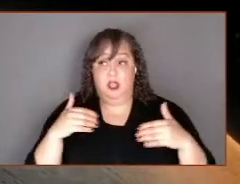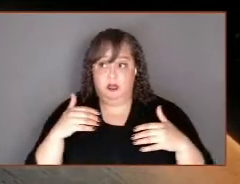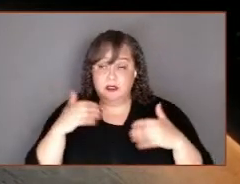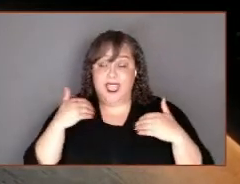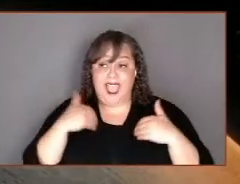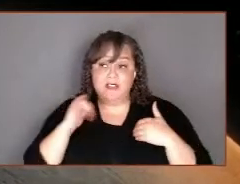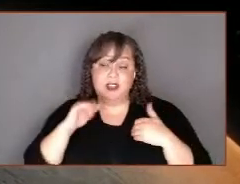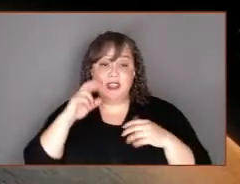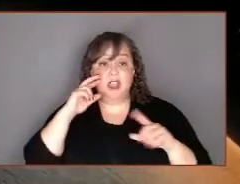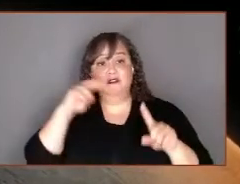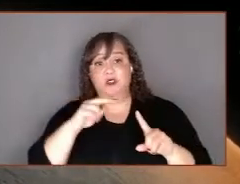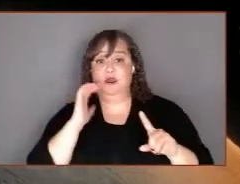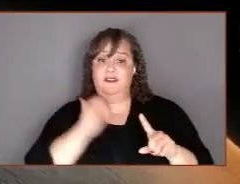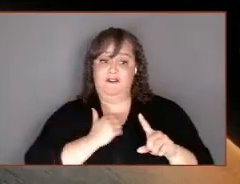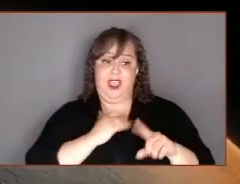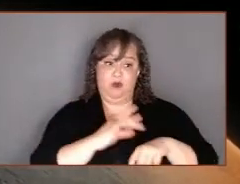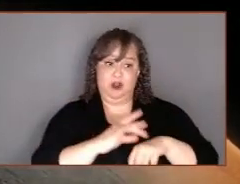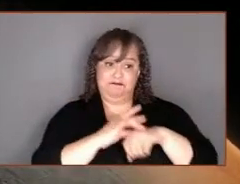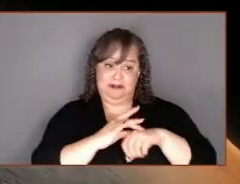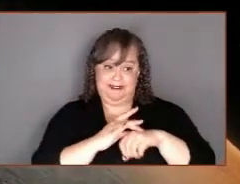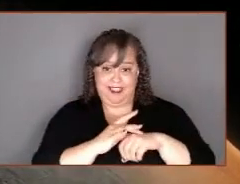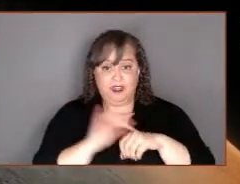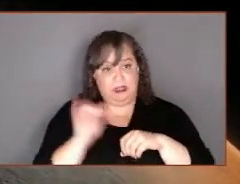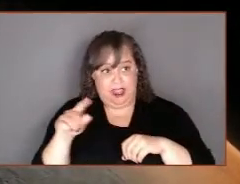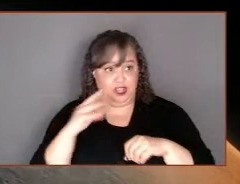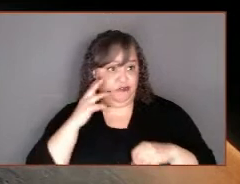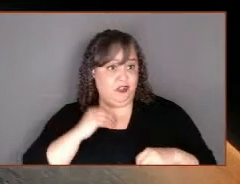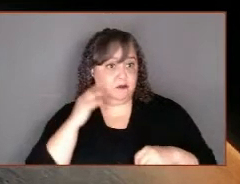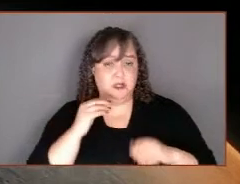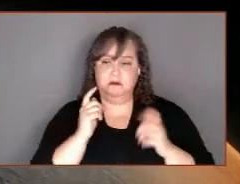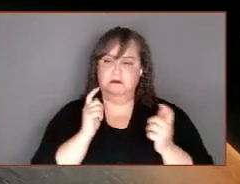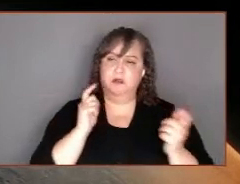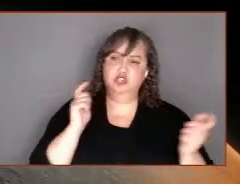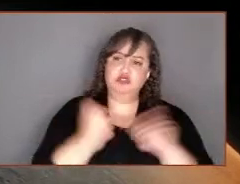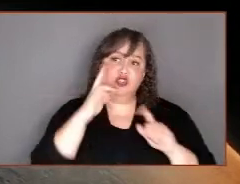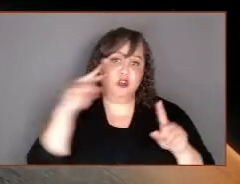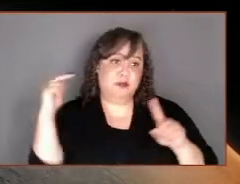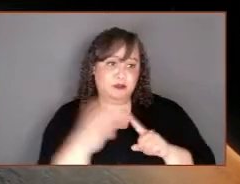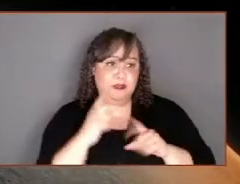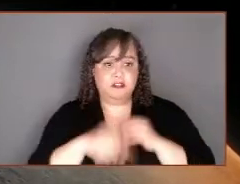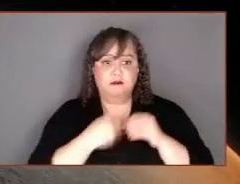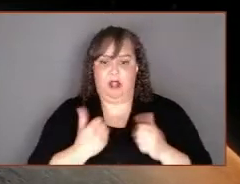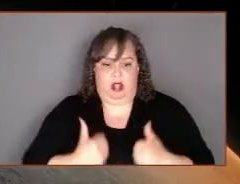been able to have, has it changed your perspective on what life is like here?